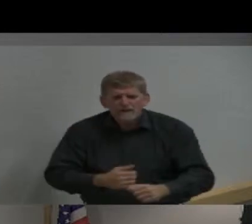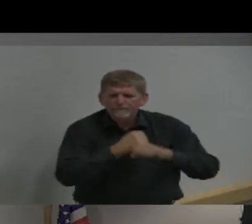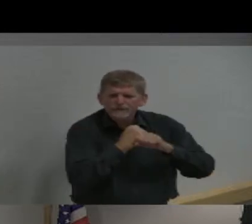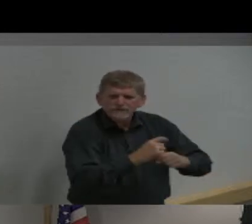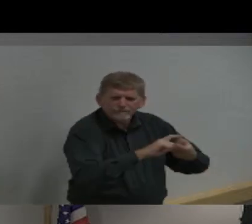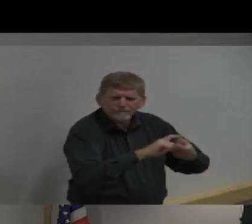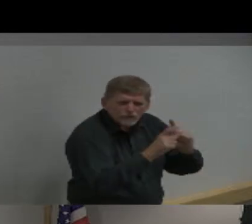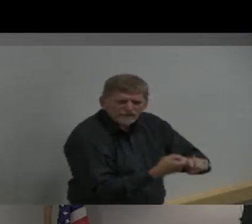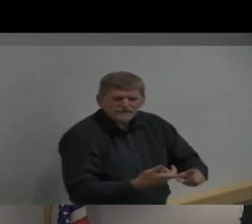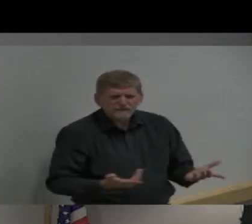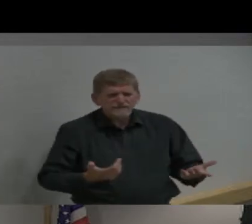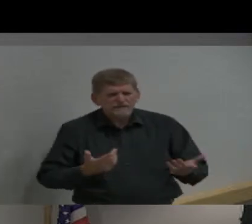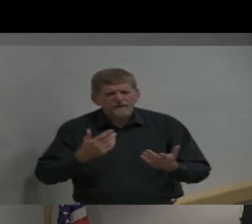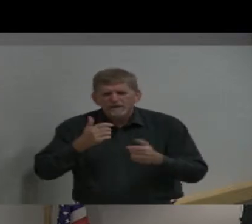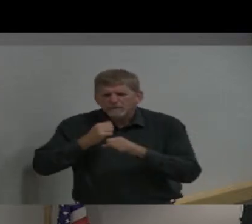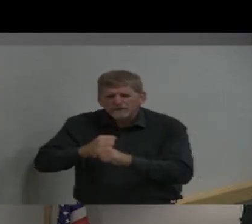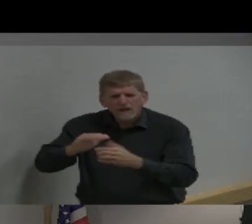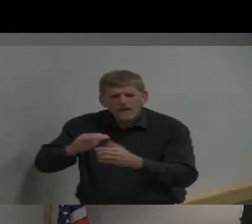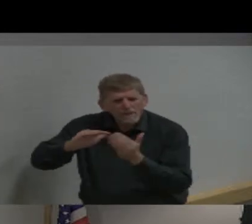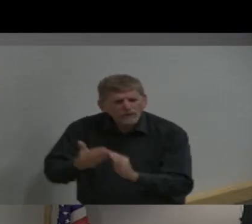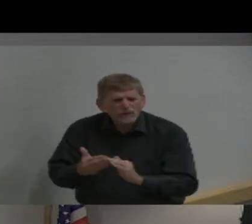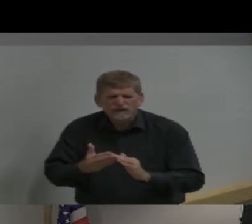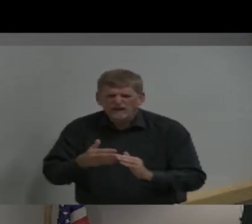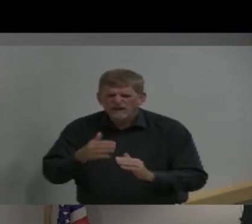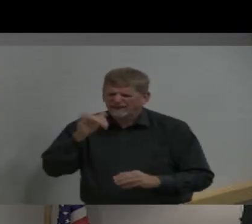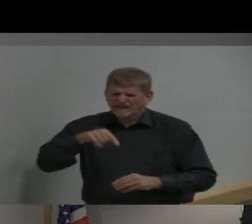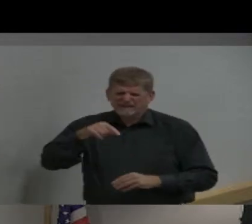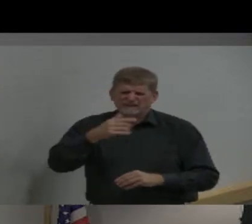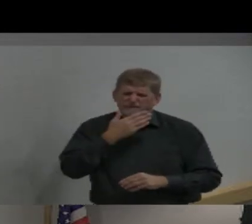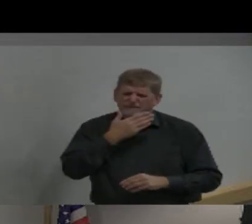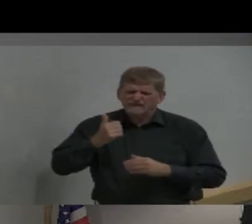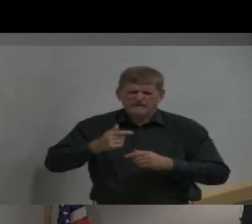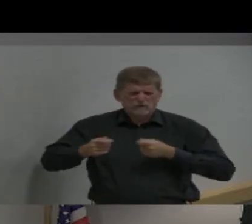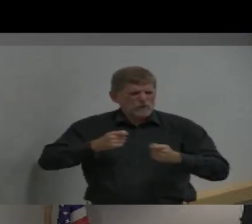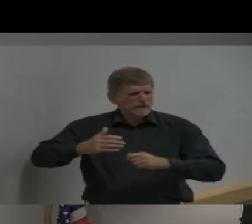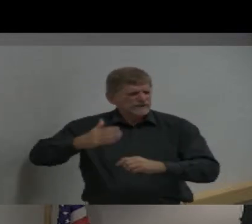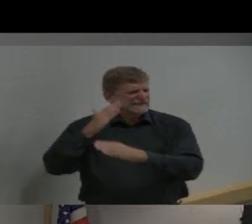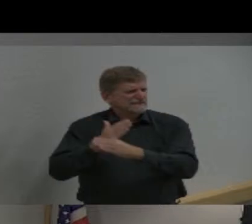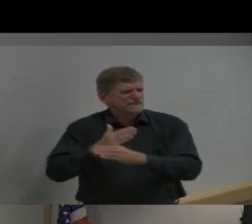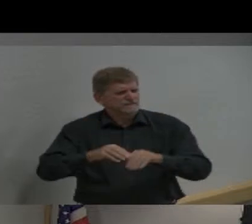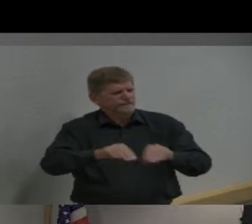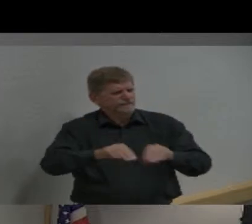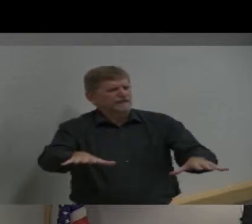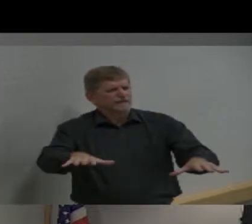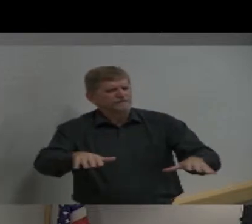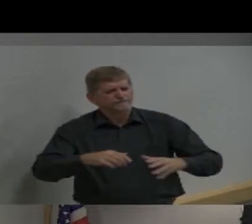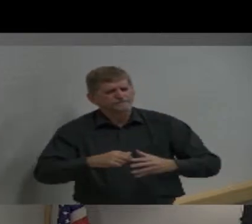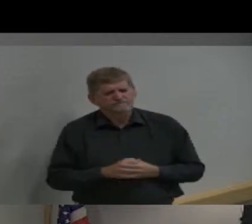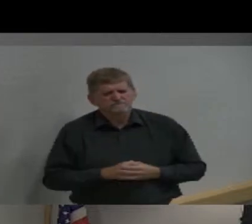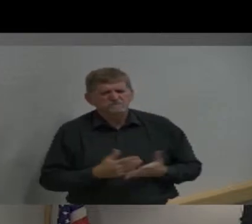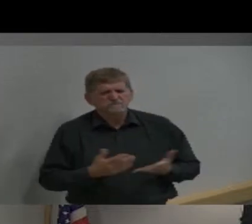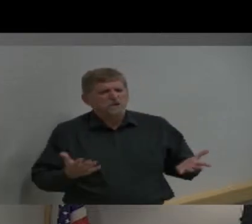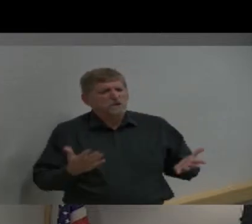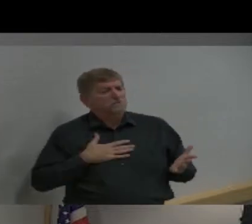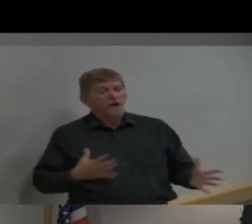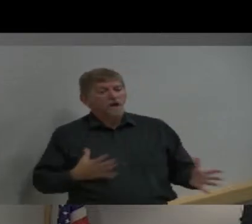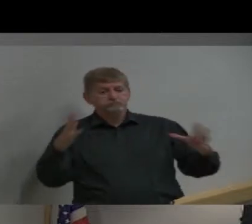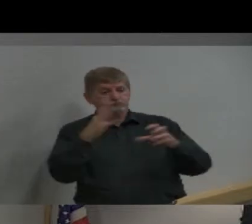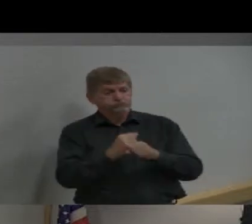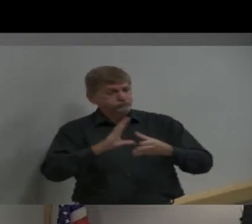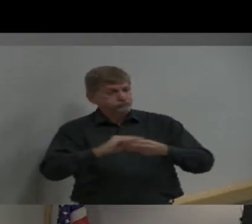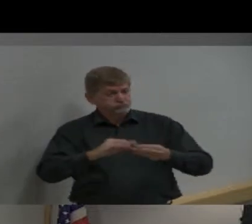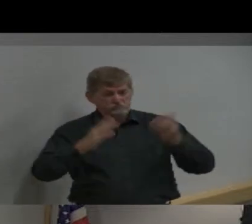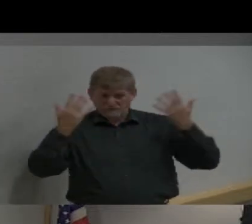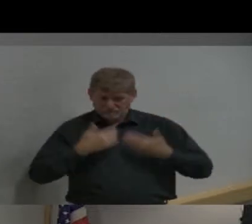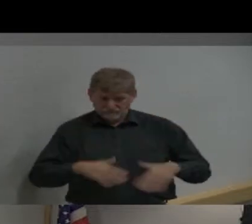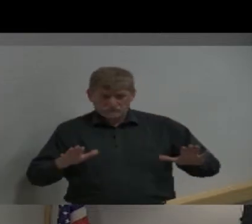for fighting COVID-19 in our community. That concludes all of my remarks for today. I'd like to turn the floor over